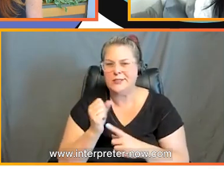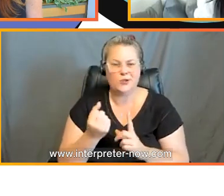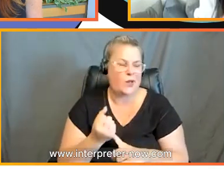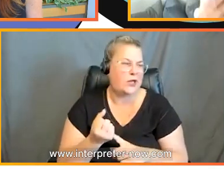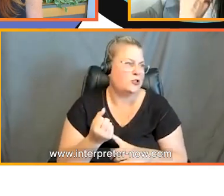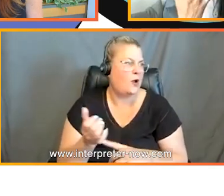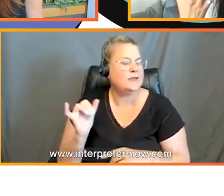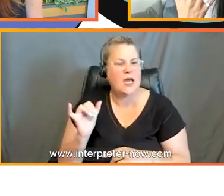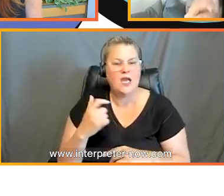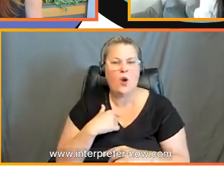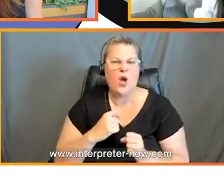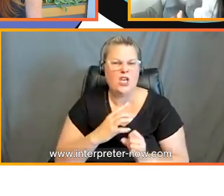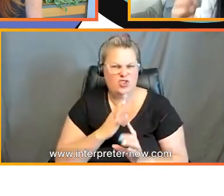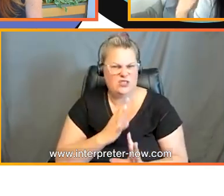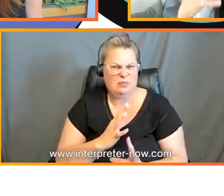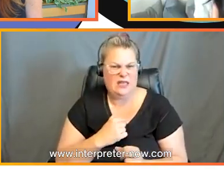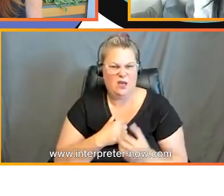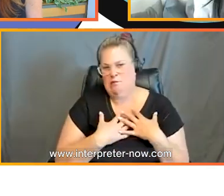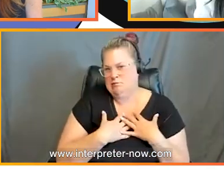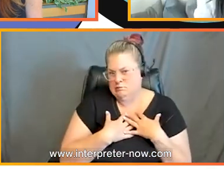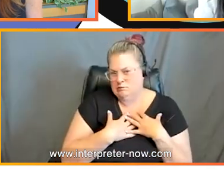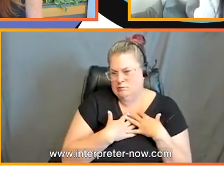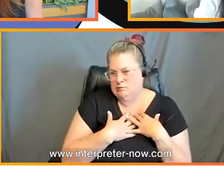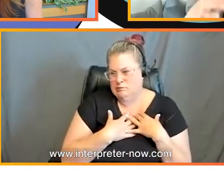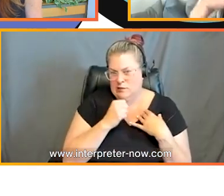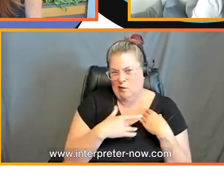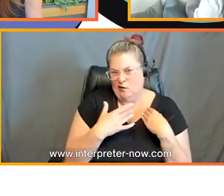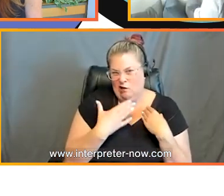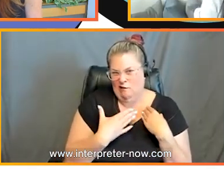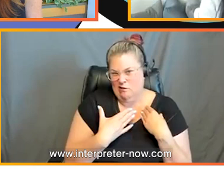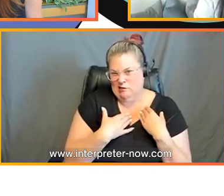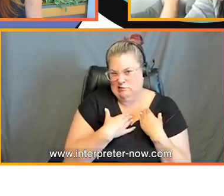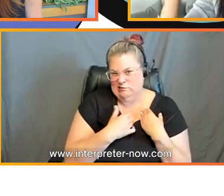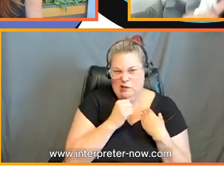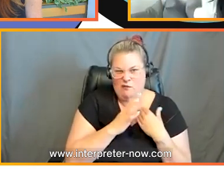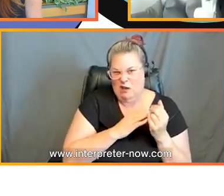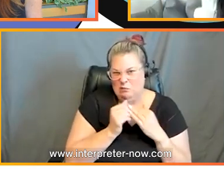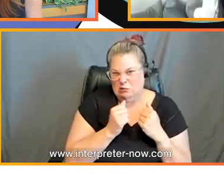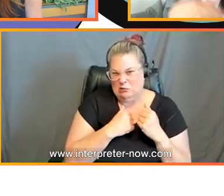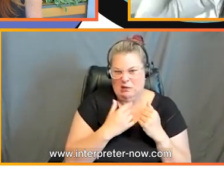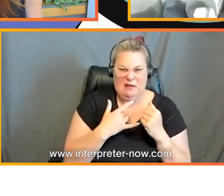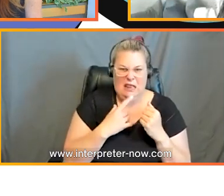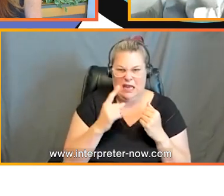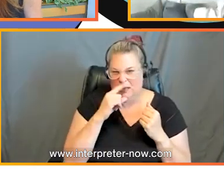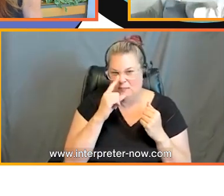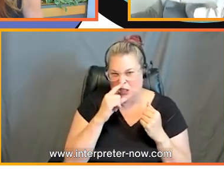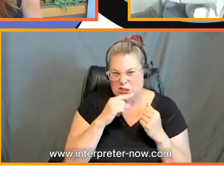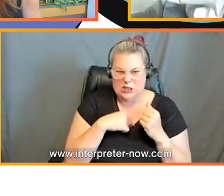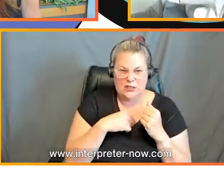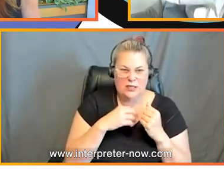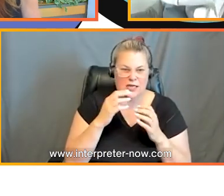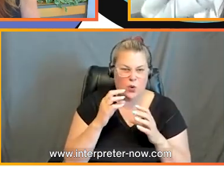it's like, I should speak. And it's like, oh, I don't feel comfortable speaking. And I just don't feel confident. And I feel like an imposter. And I'm like in my